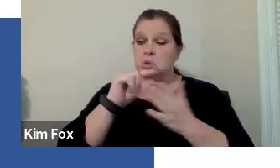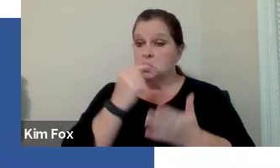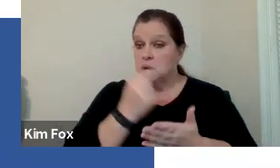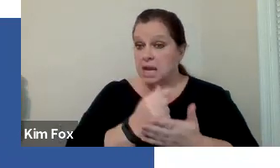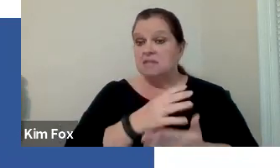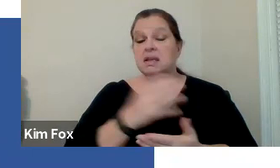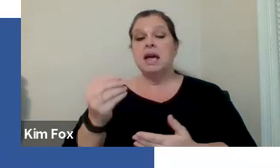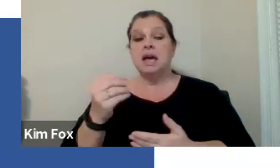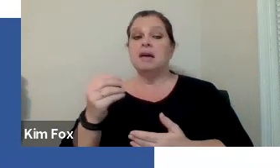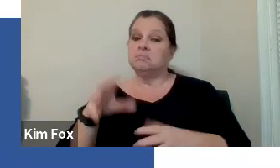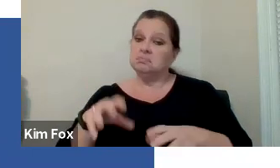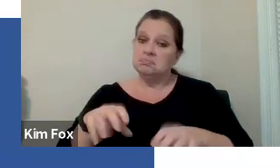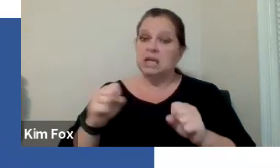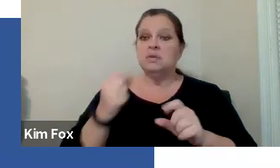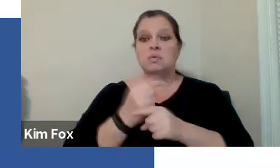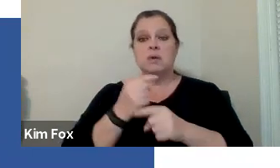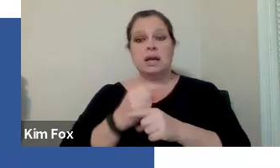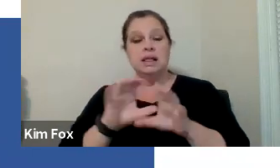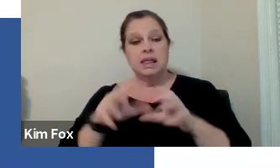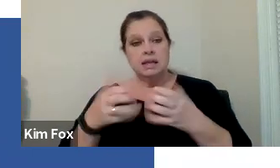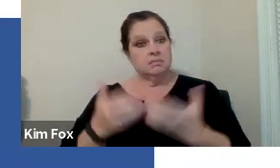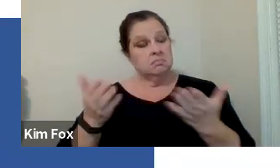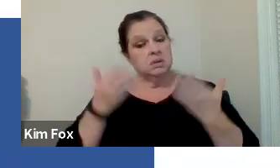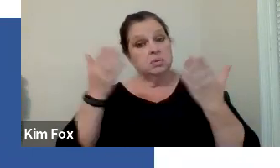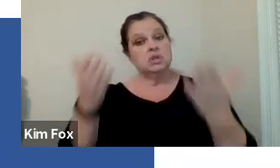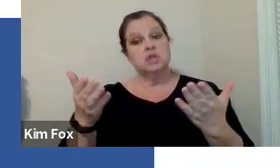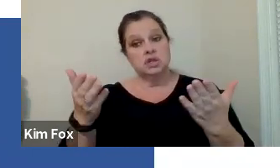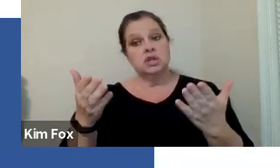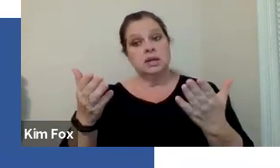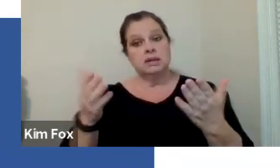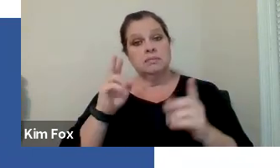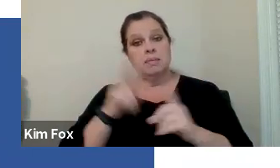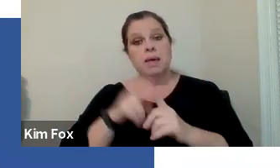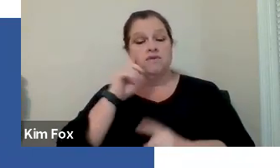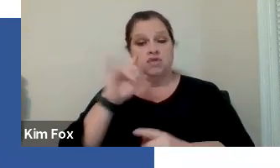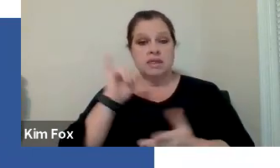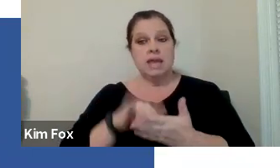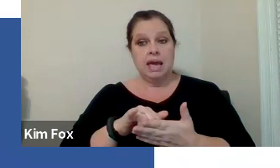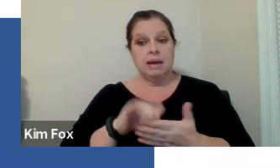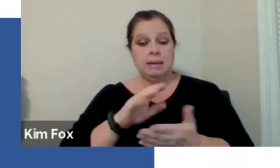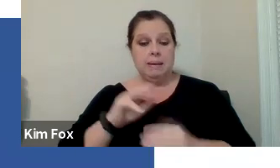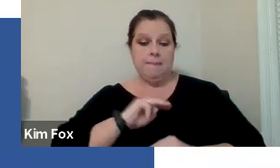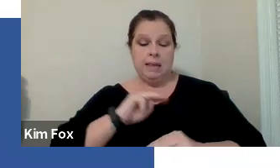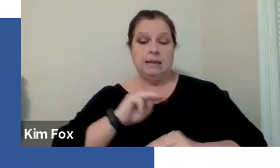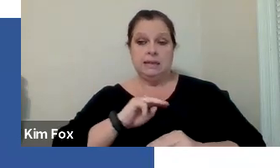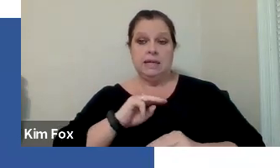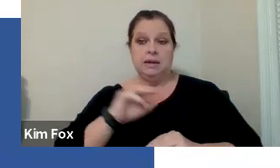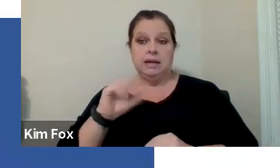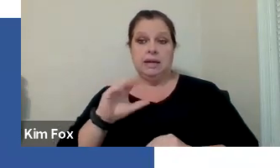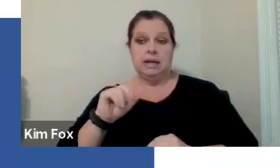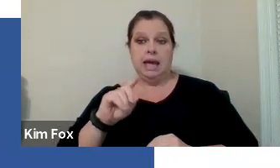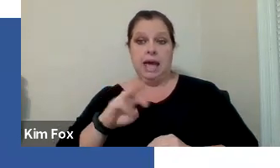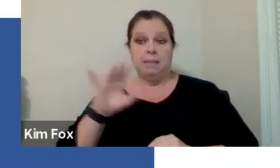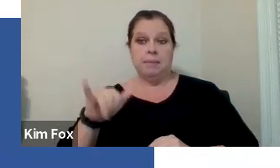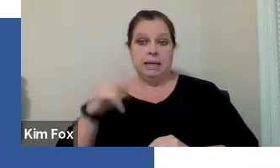and you've taken the right courses, I would highly suggest applying to a military academy and seeing if you're eligible for